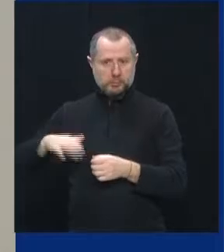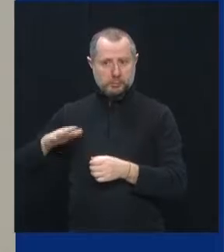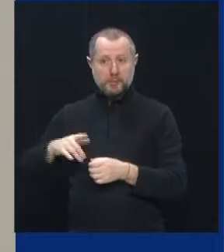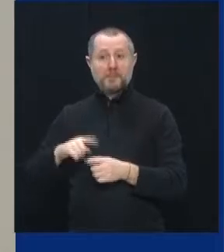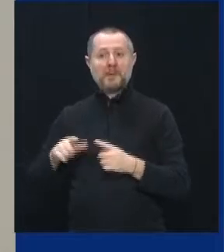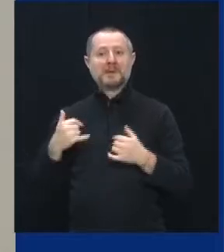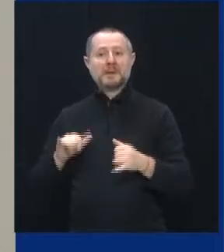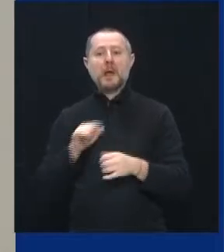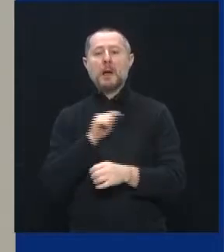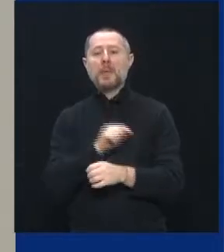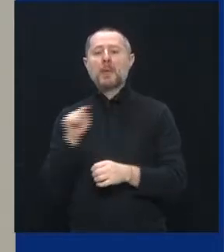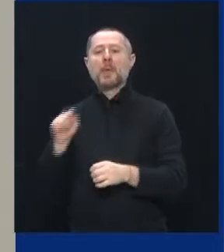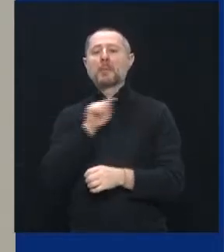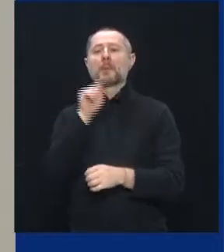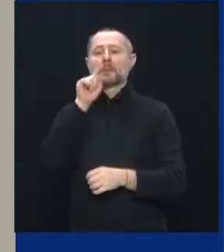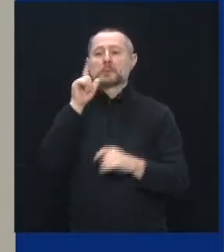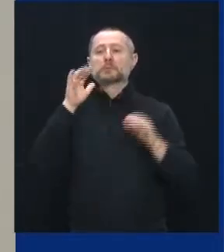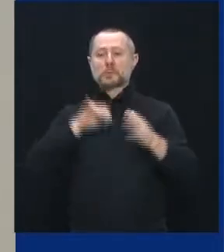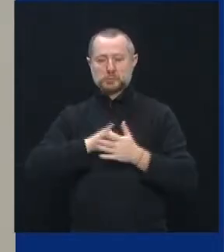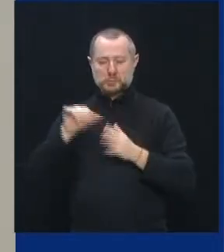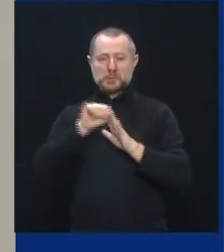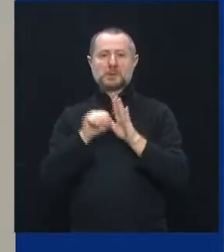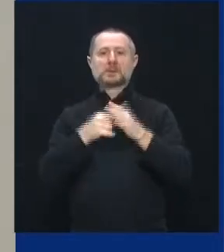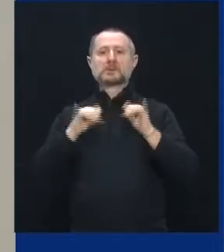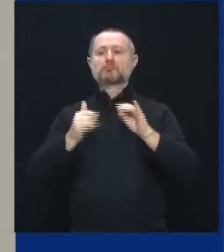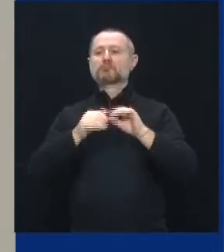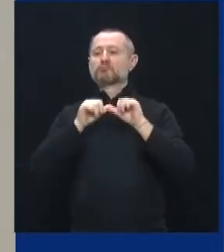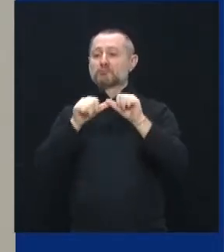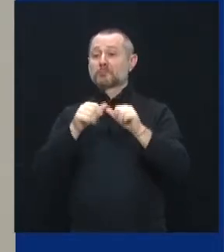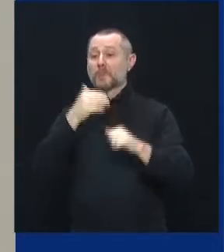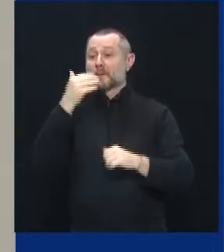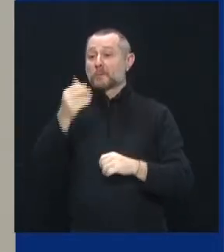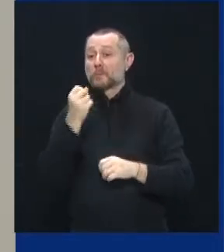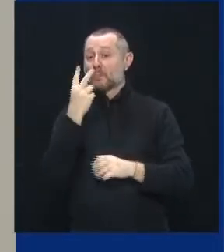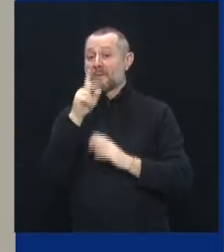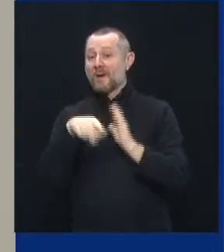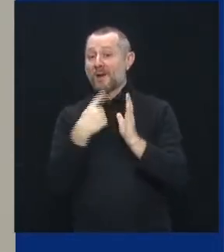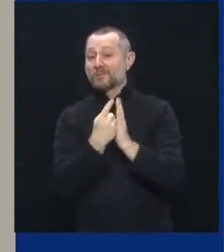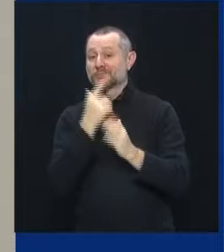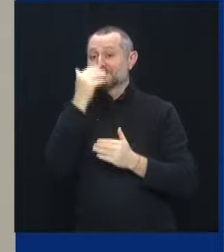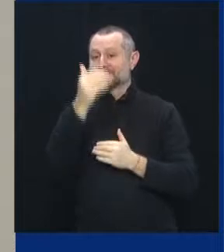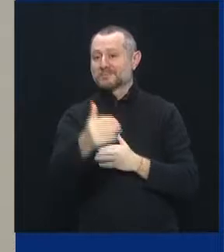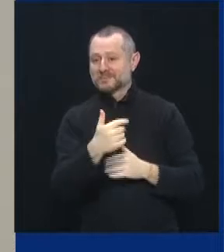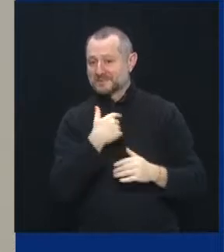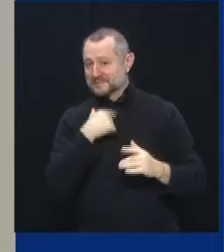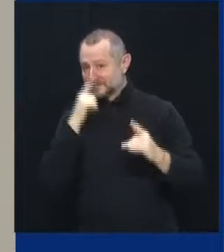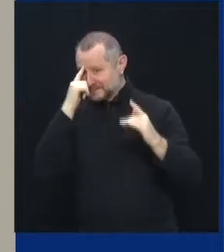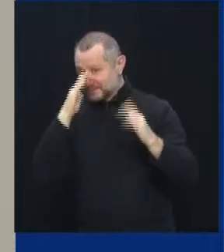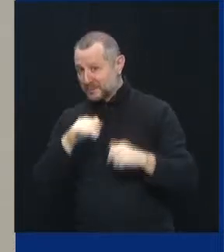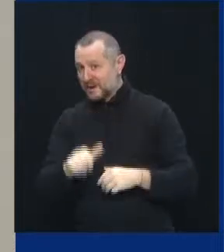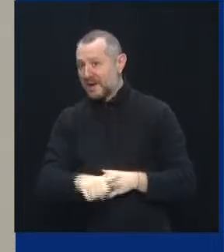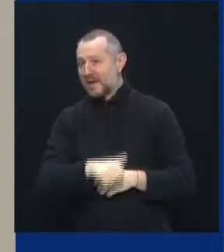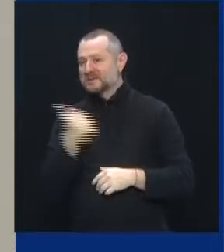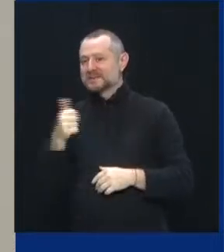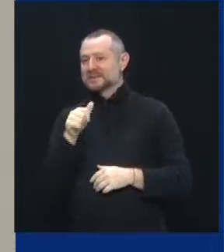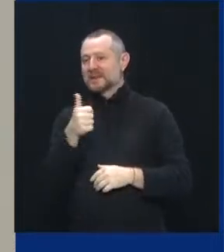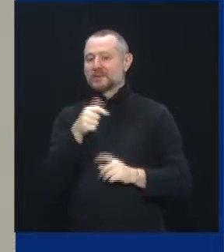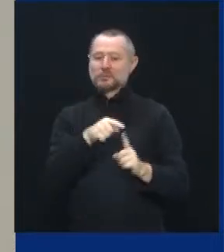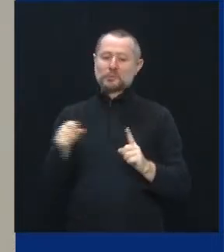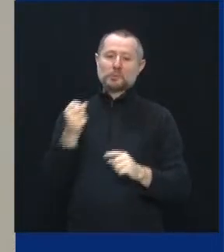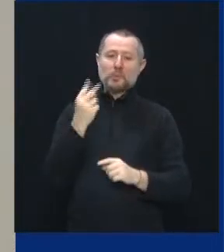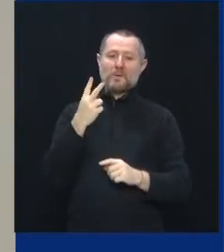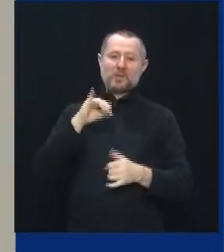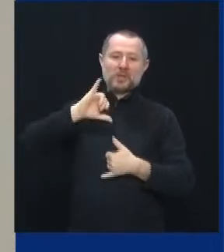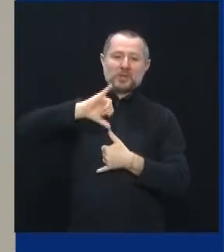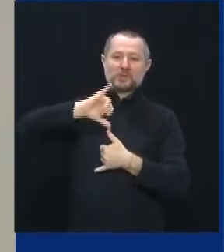places across the state. Over the next 12 hours, we expect to see another 10 to 12 inches in the North Country and Plattsburgh. Through the